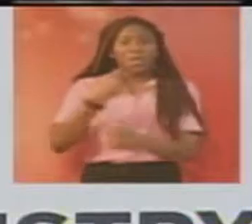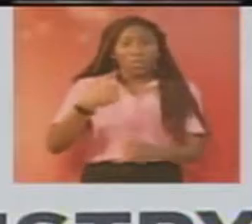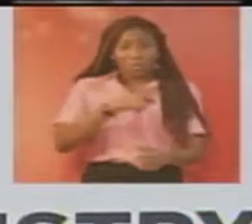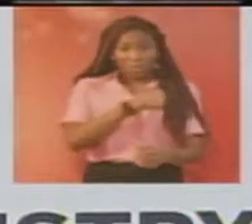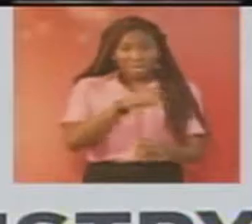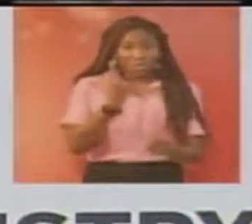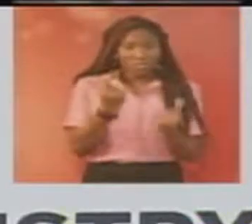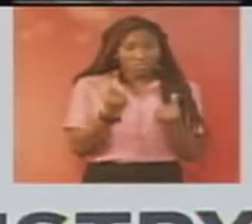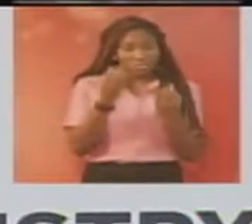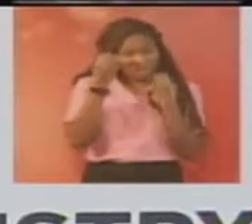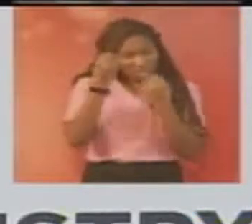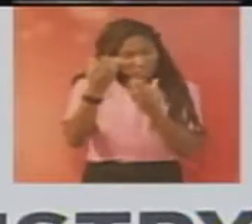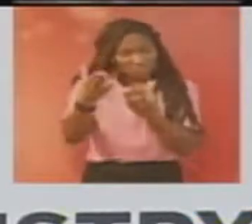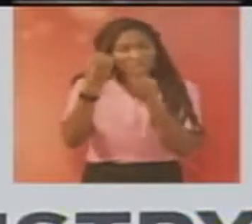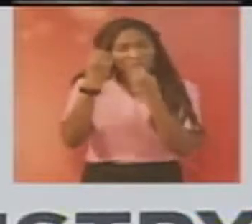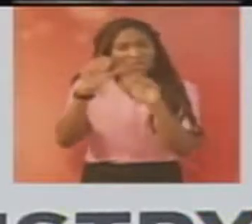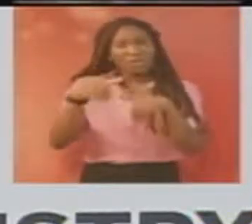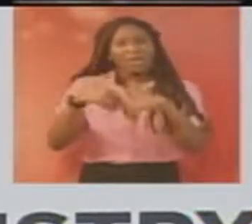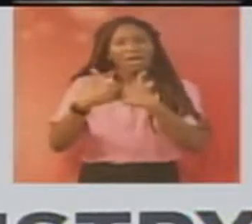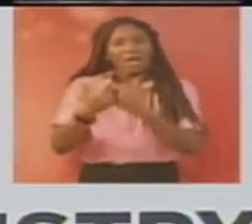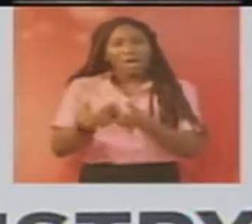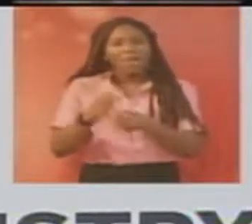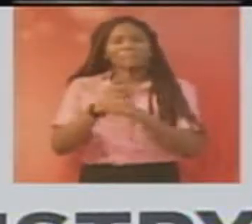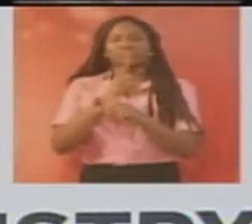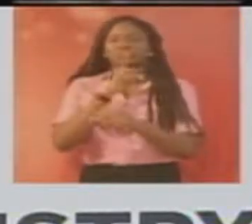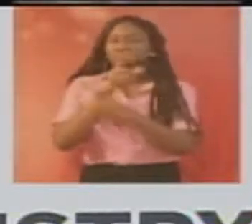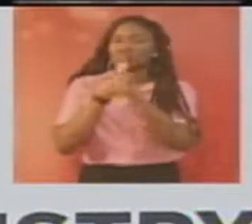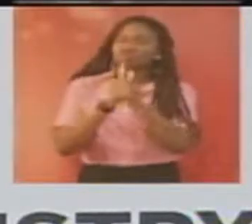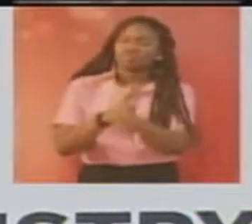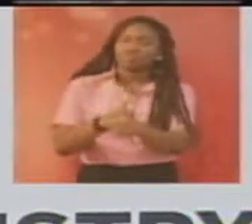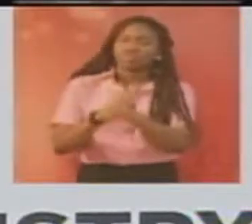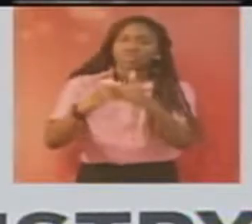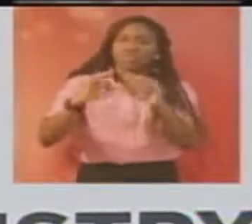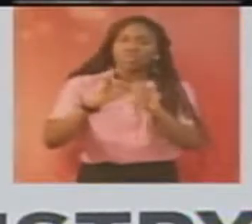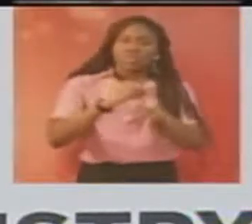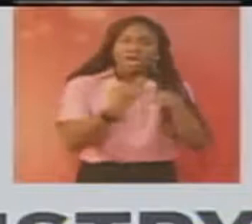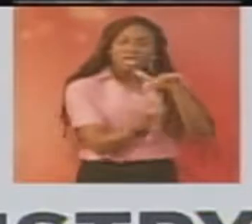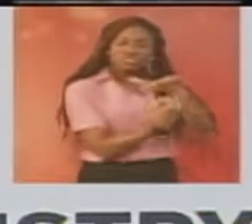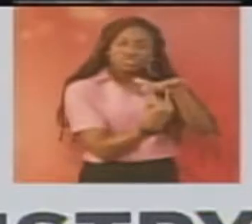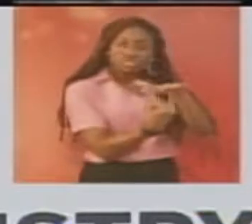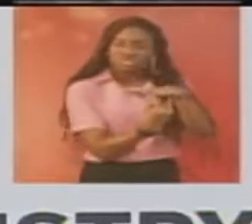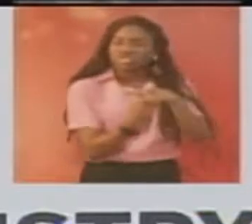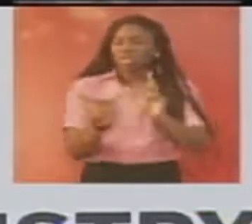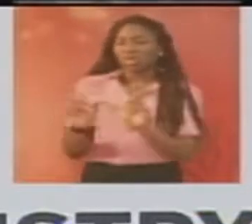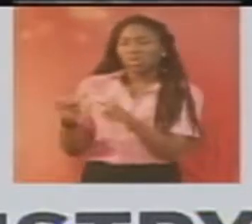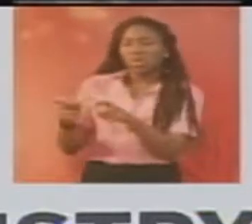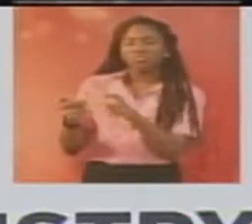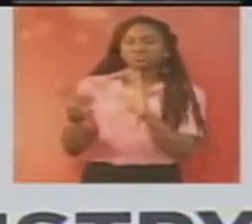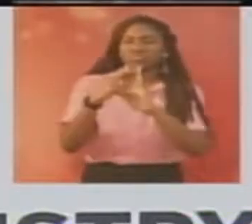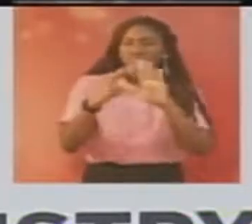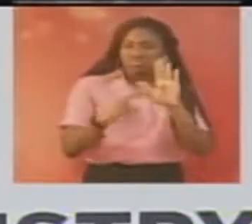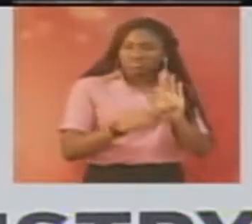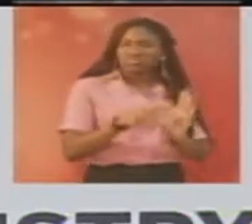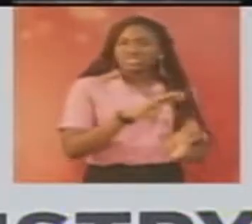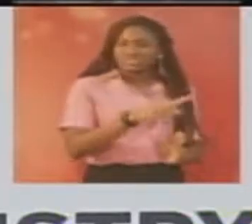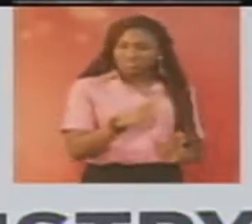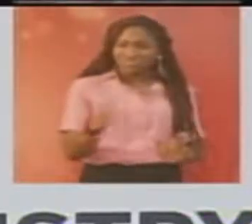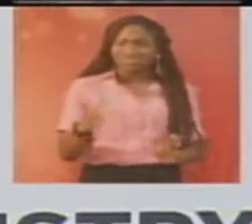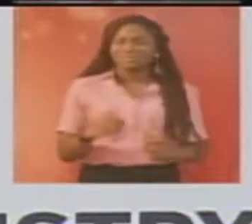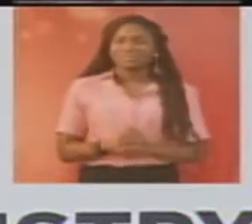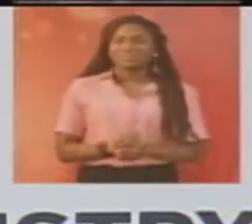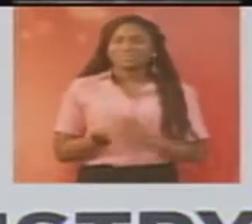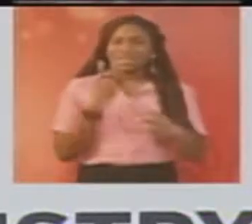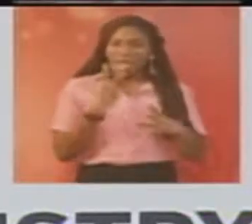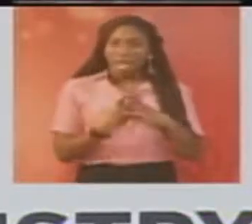to implement the quarantine and the isolation measures, and that those instructions have to a